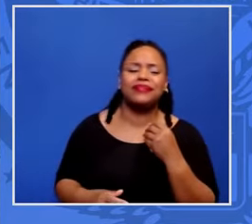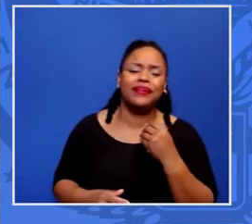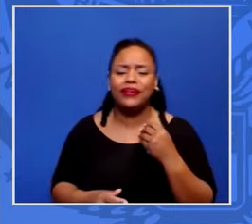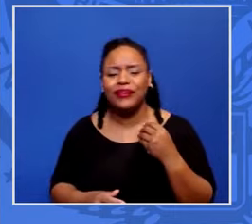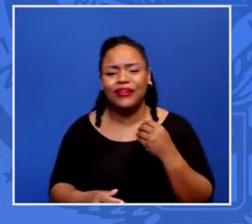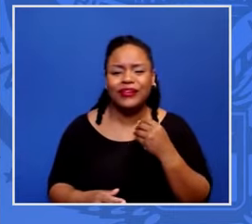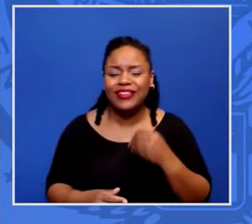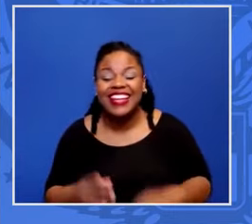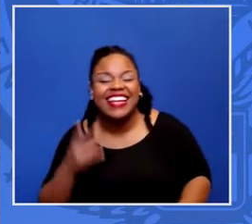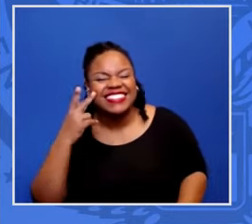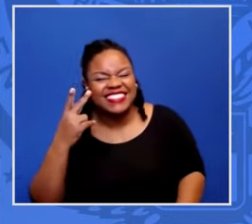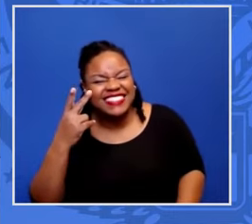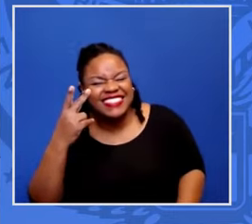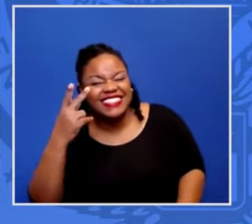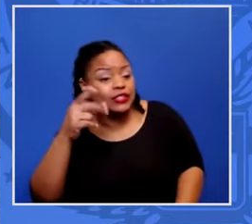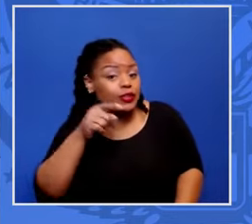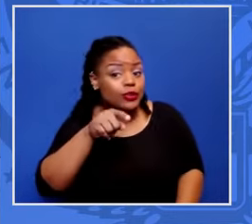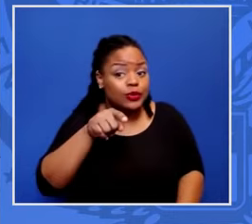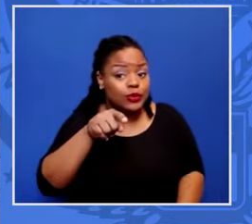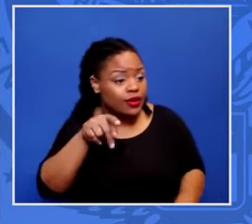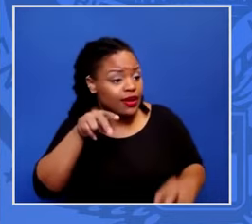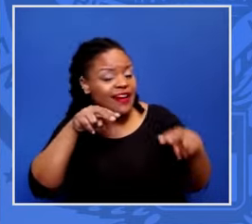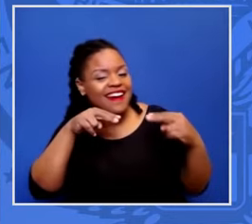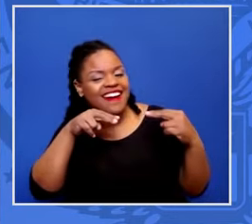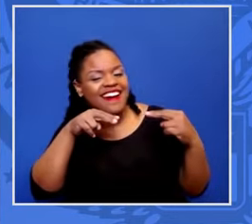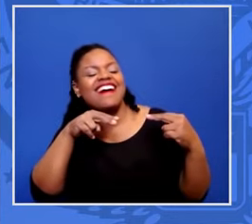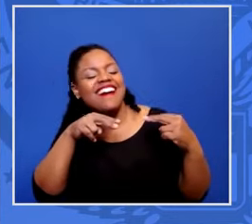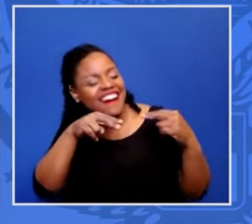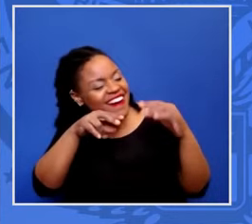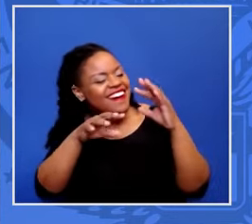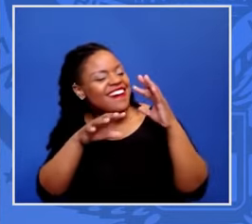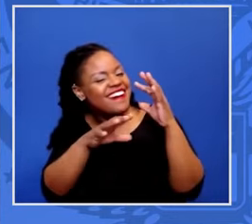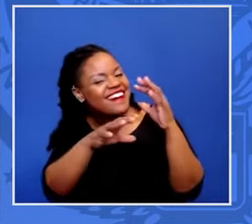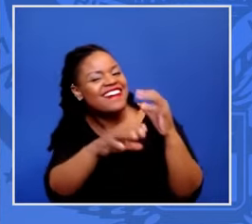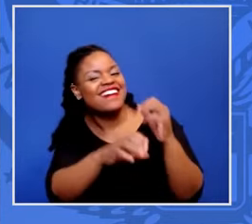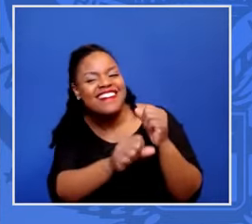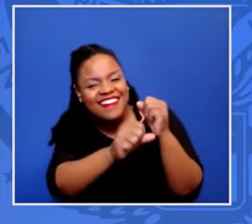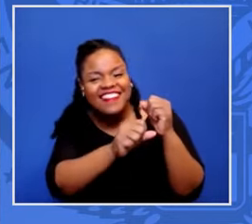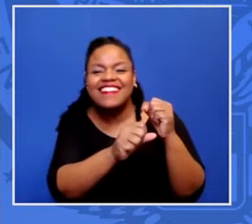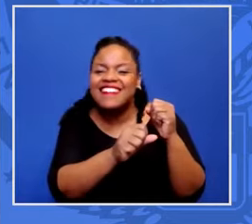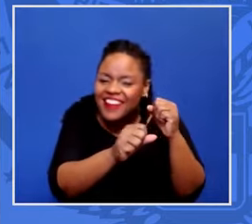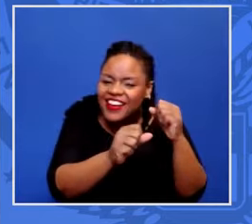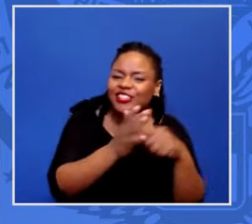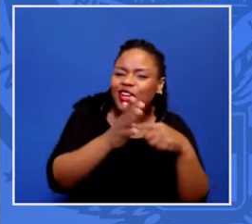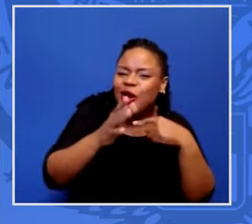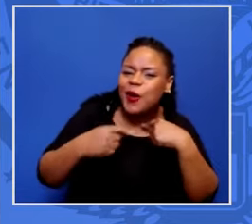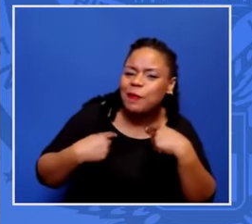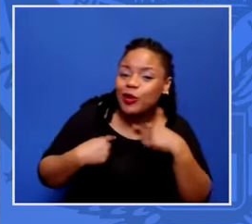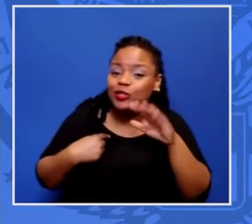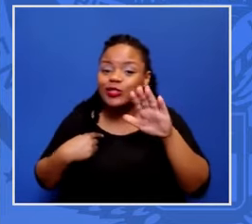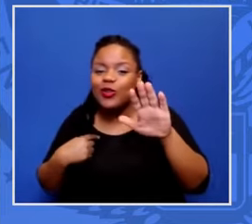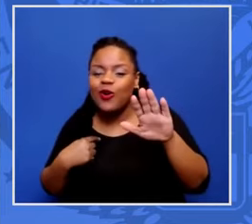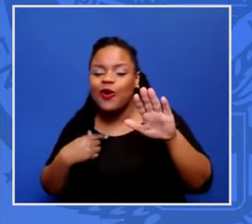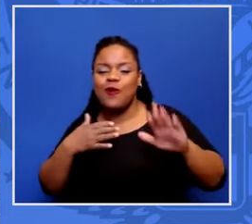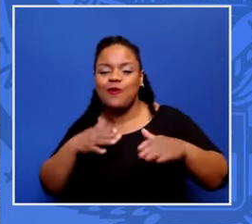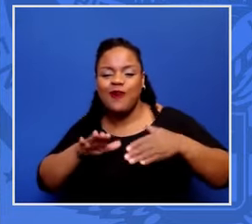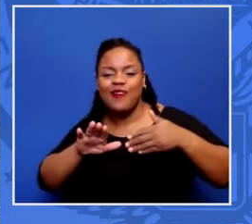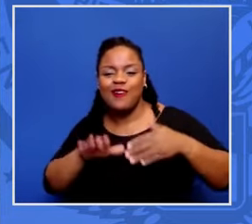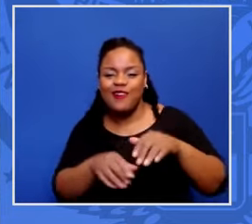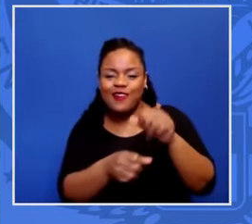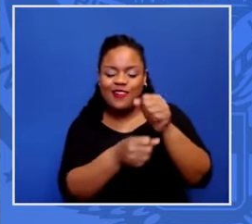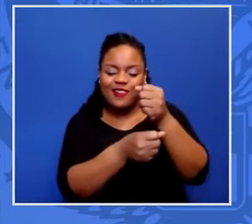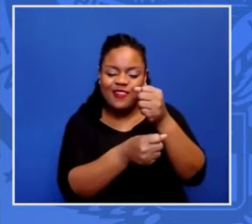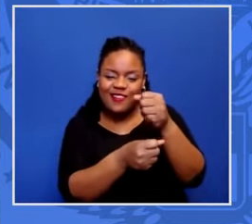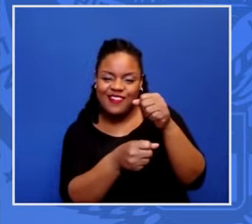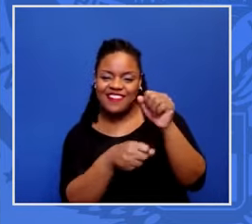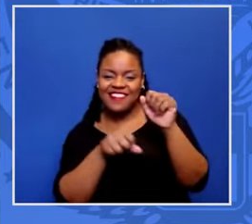estaba llamándome. Feel good? Muéstrame el camino que yo voy. Oh, I feel